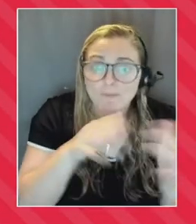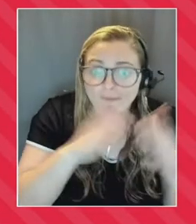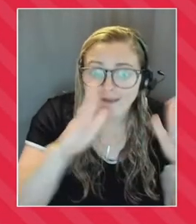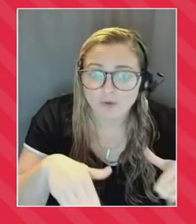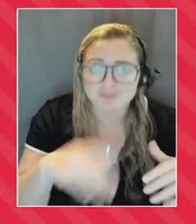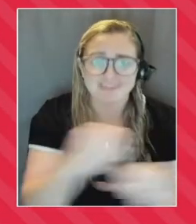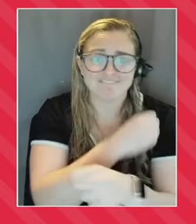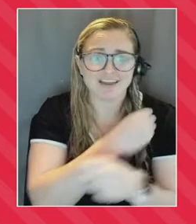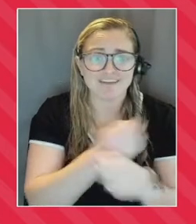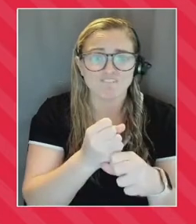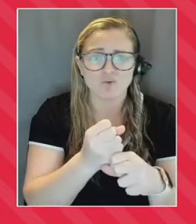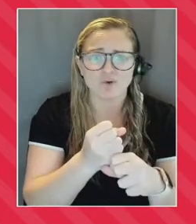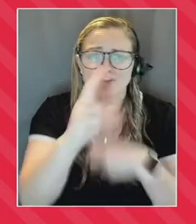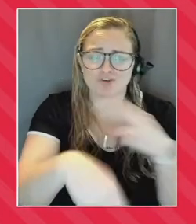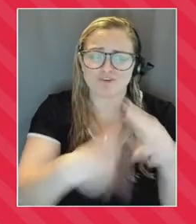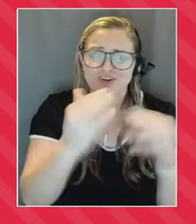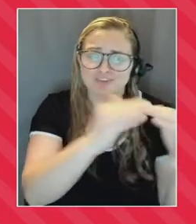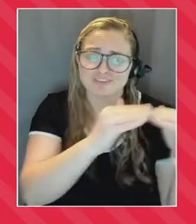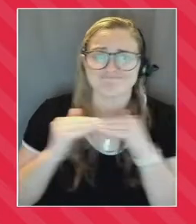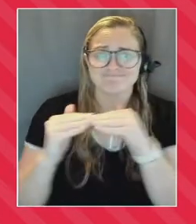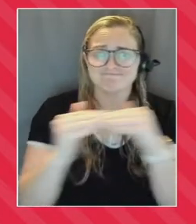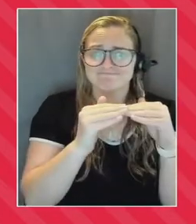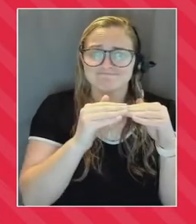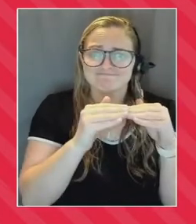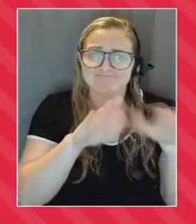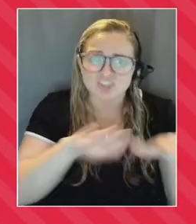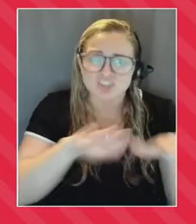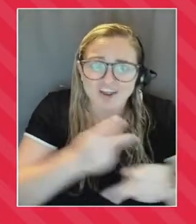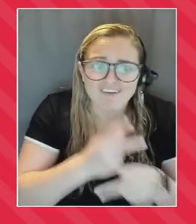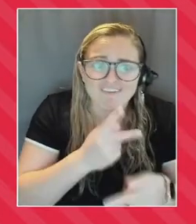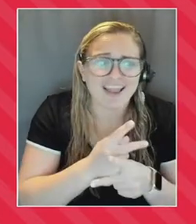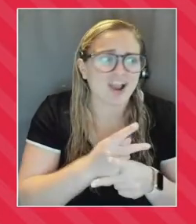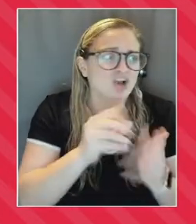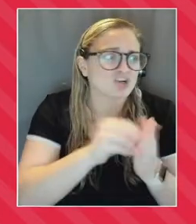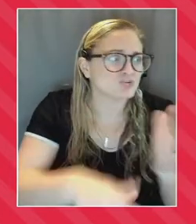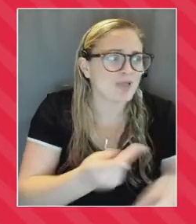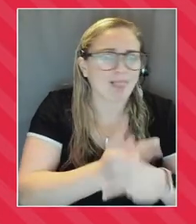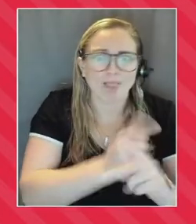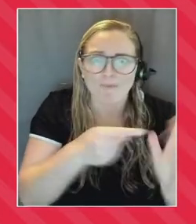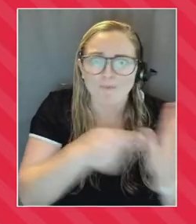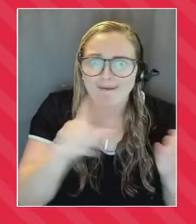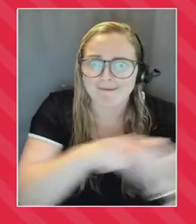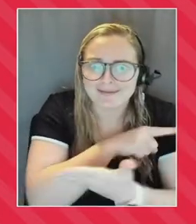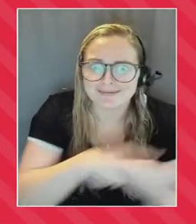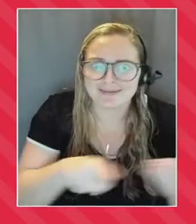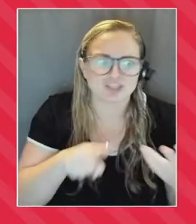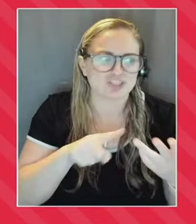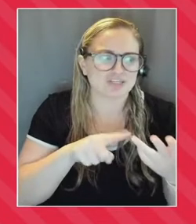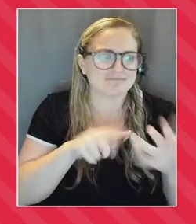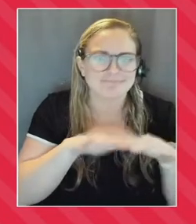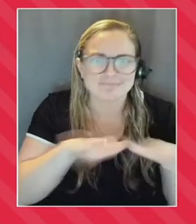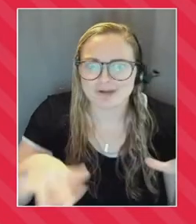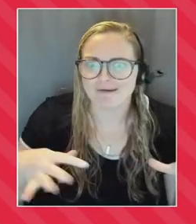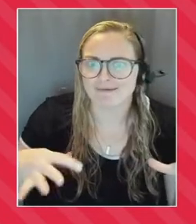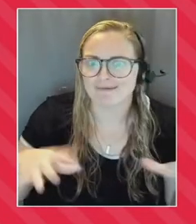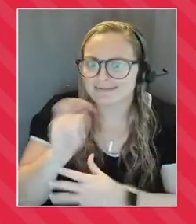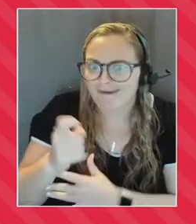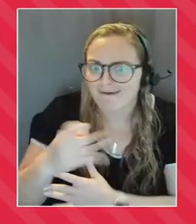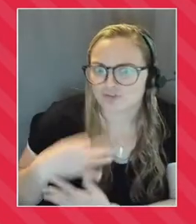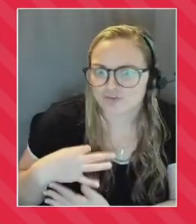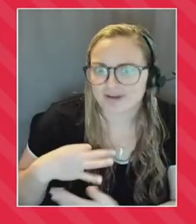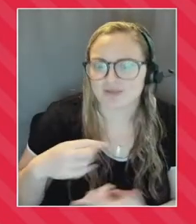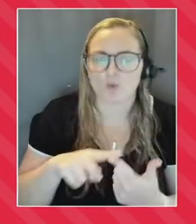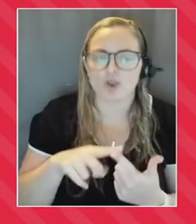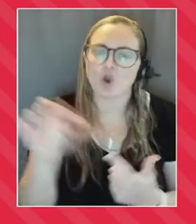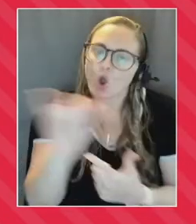universal childcare and pre-K and student loan debt cancellation and child tax credits, we're also simultaneously